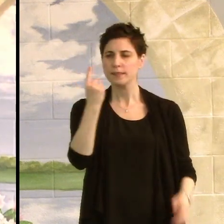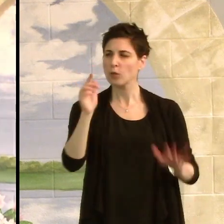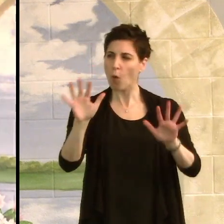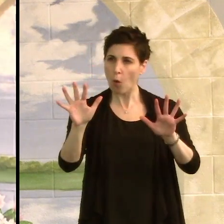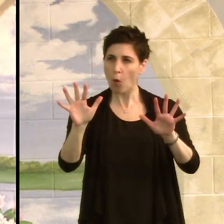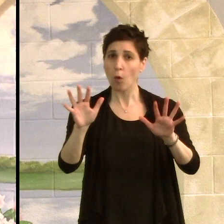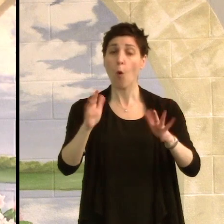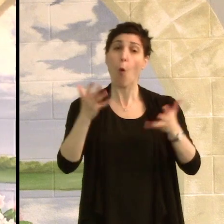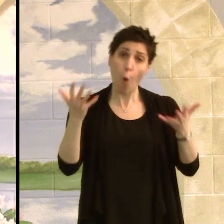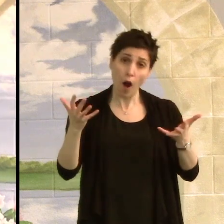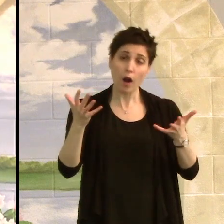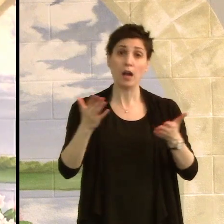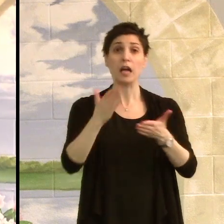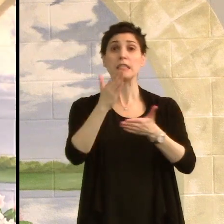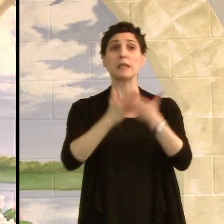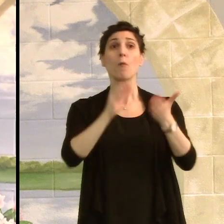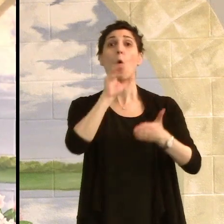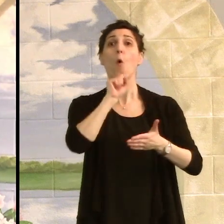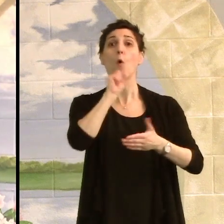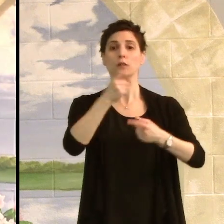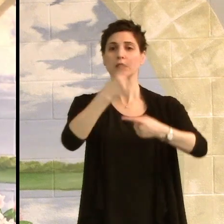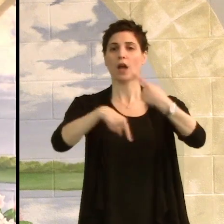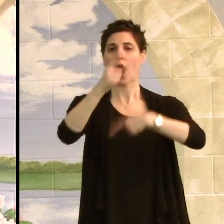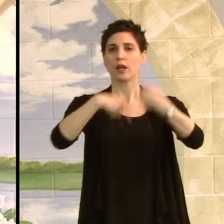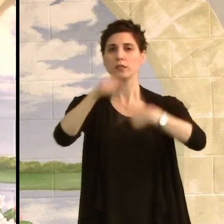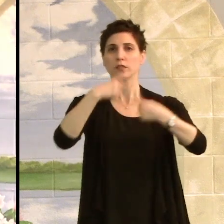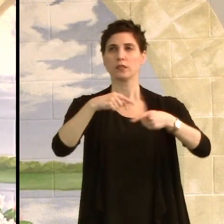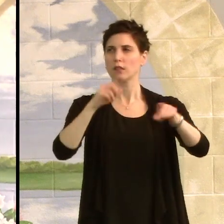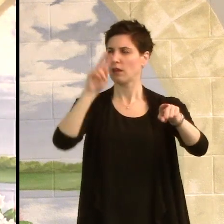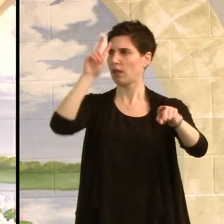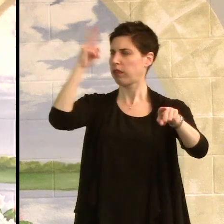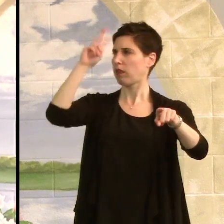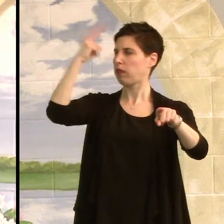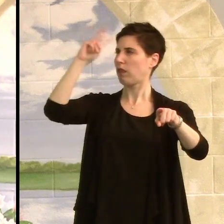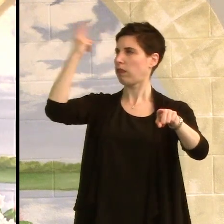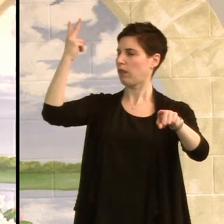And some older signs may lead to confusion.